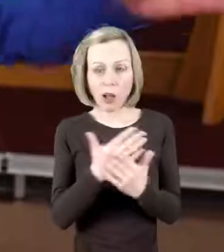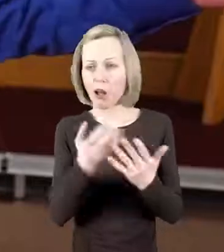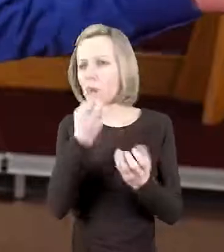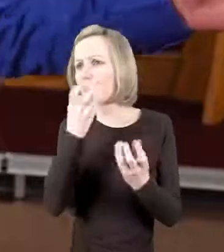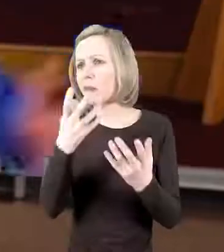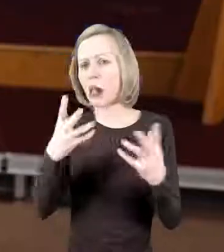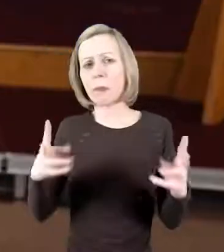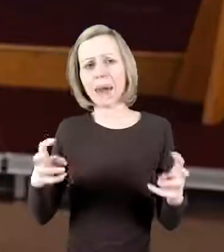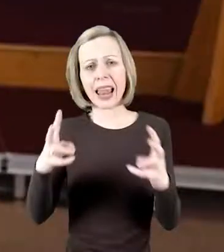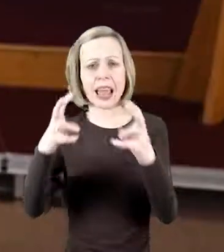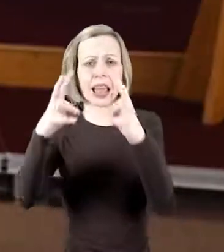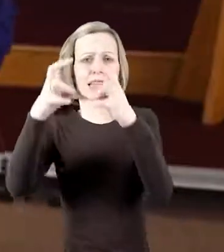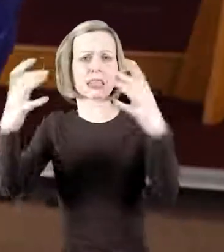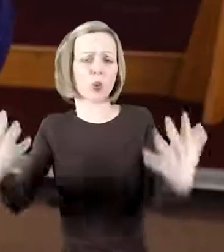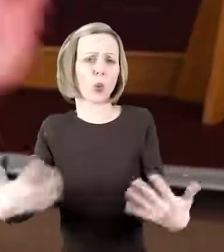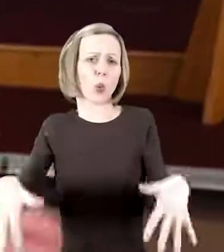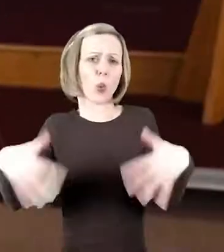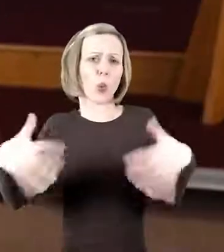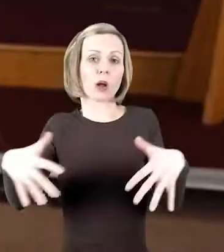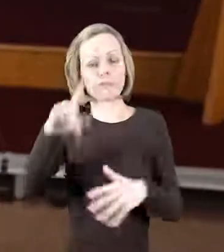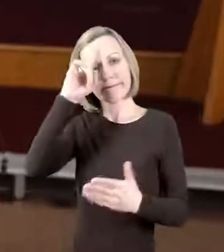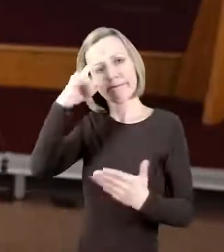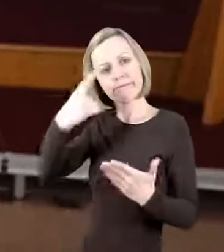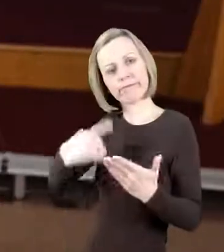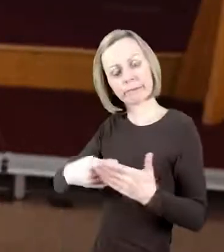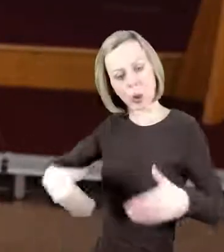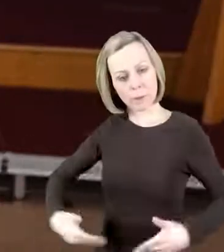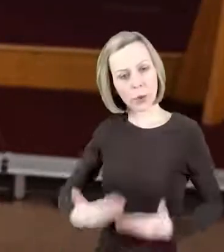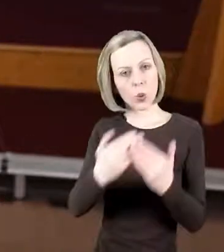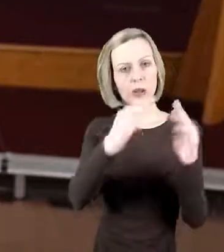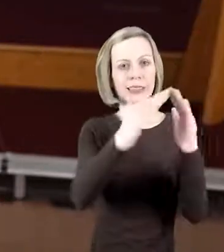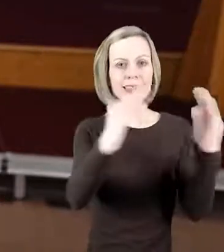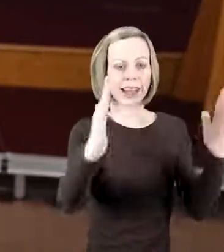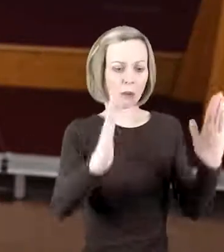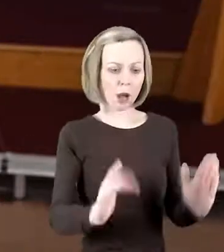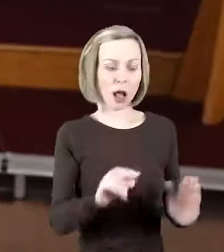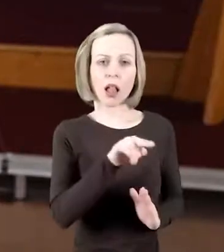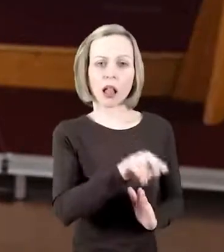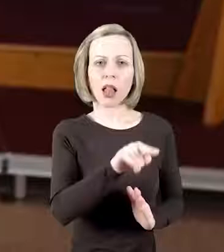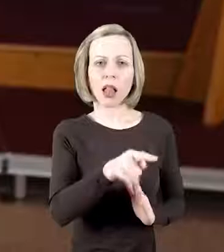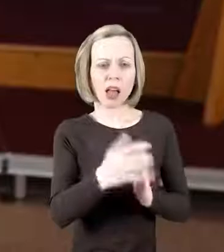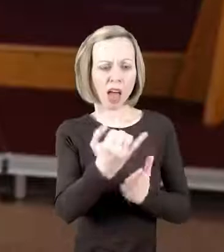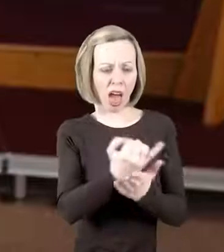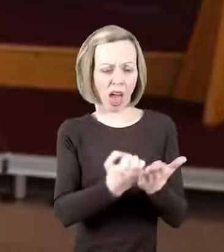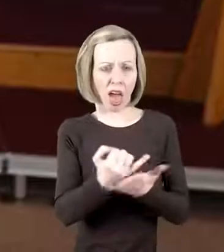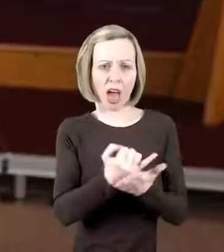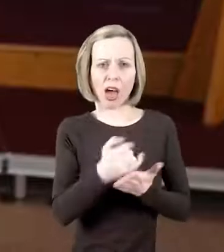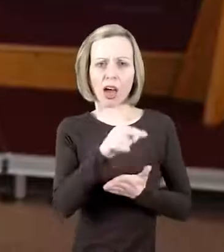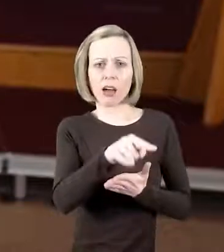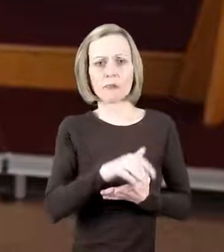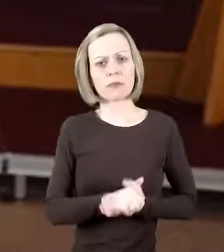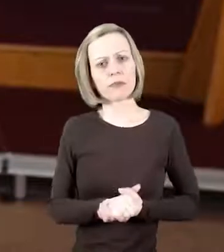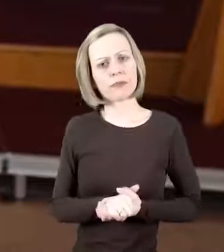born, not in some mighty palace. He chose to be born in a stable, in